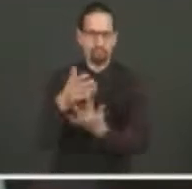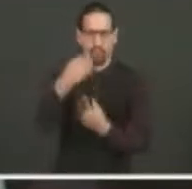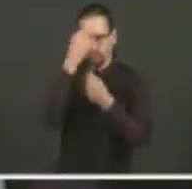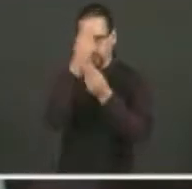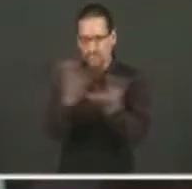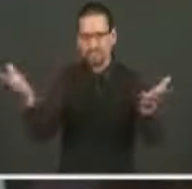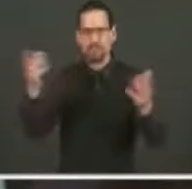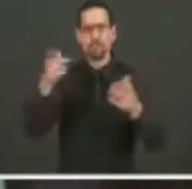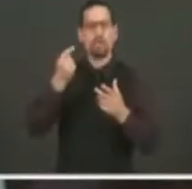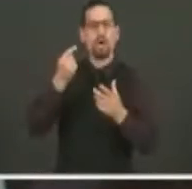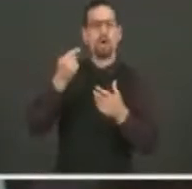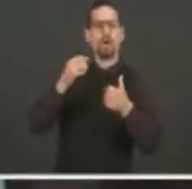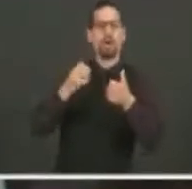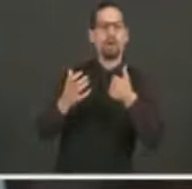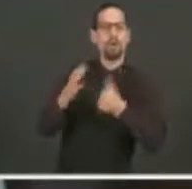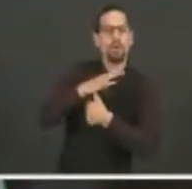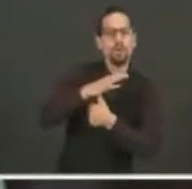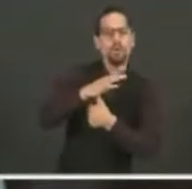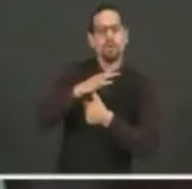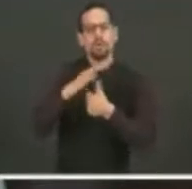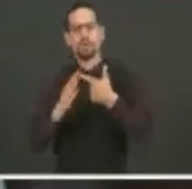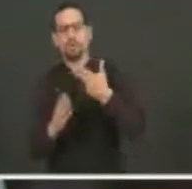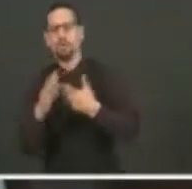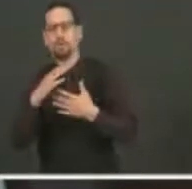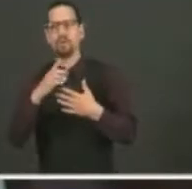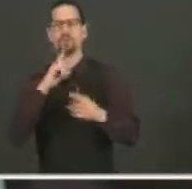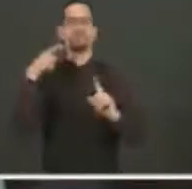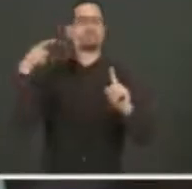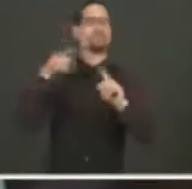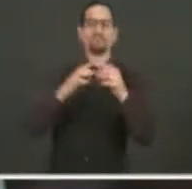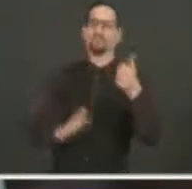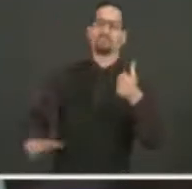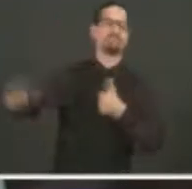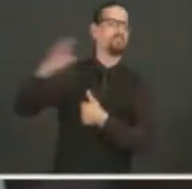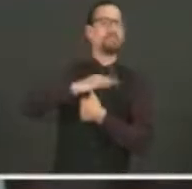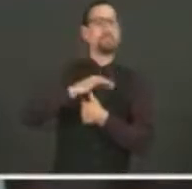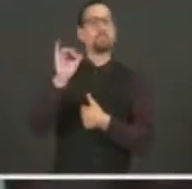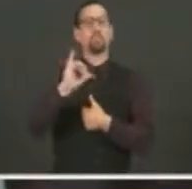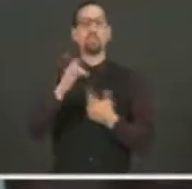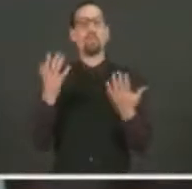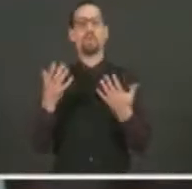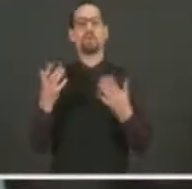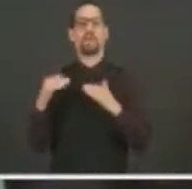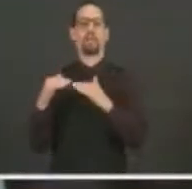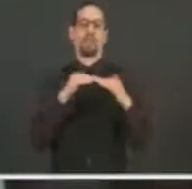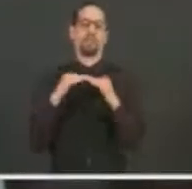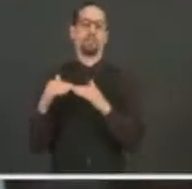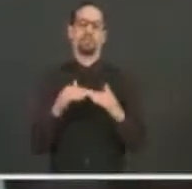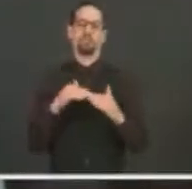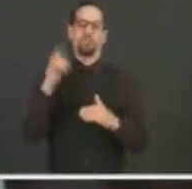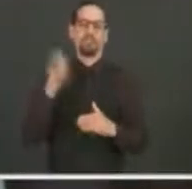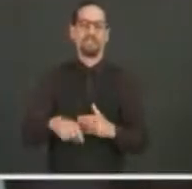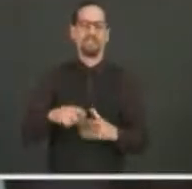equity. Not every community has been equally affected by this terrible virus.